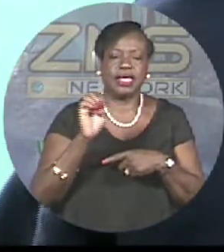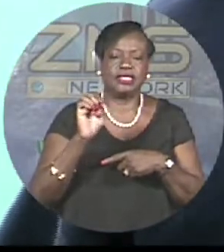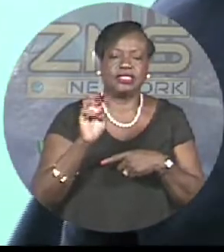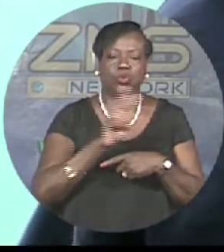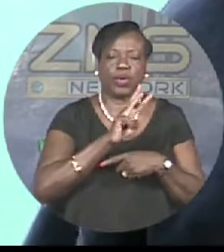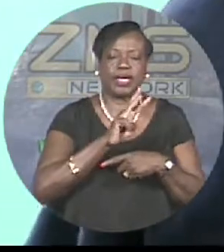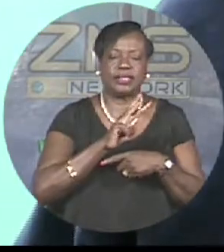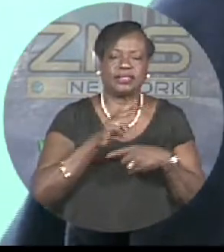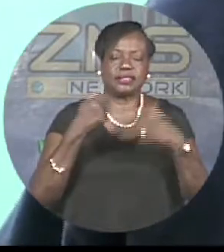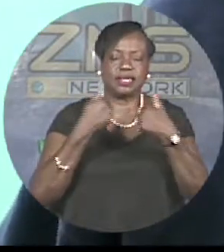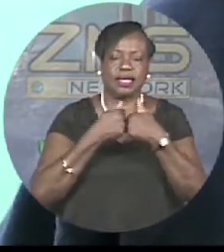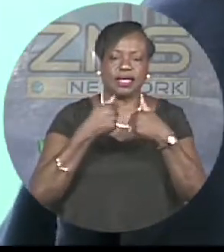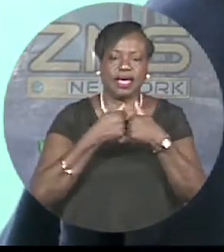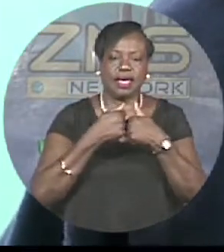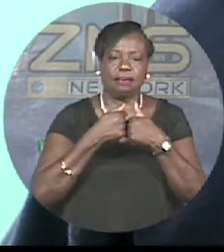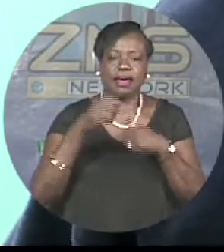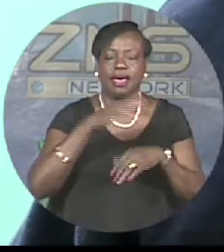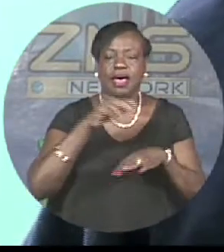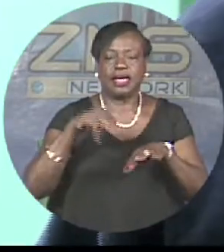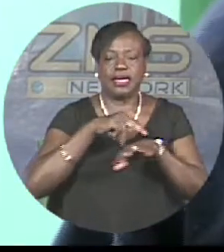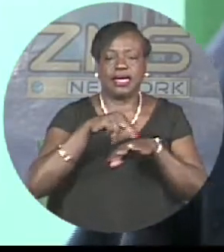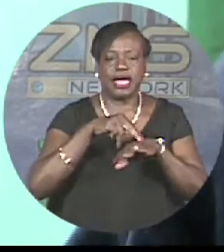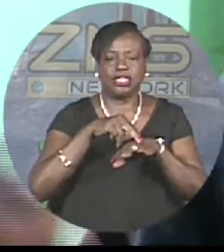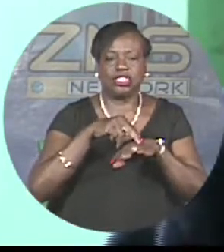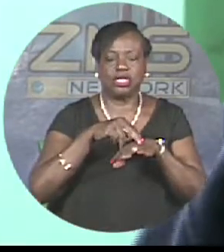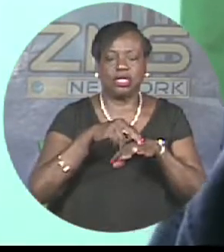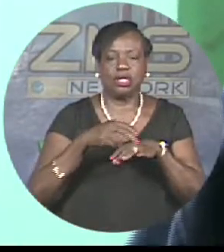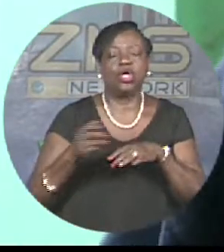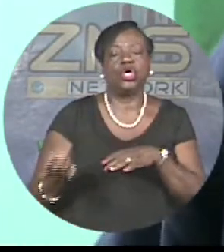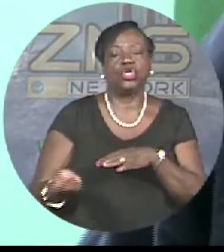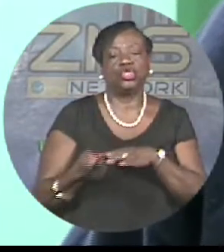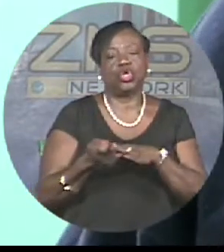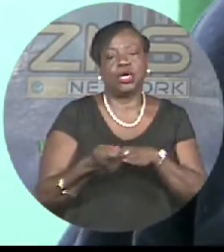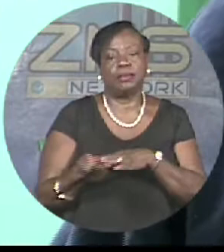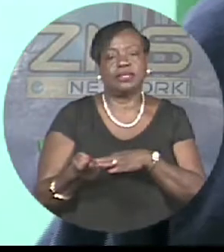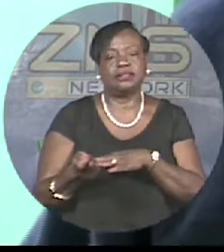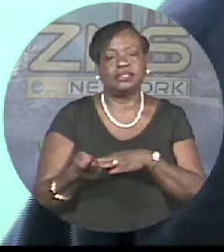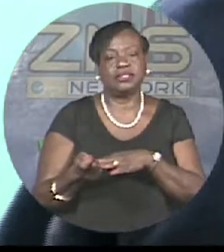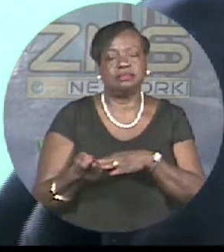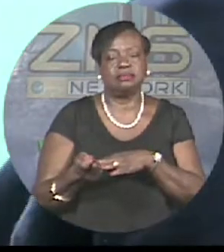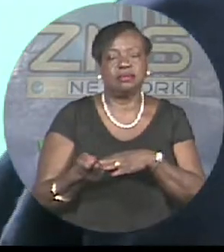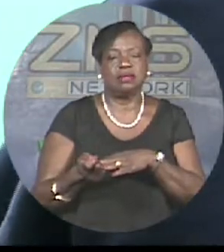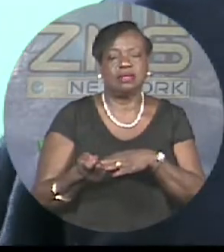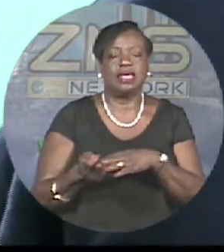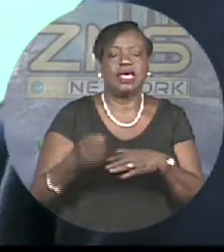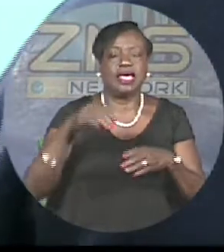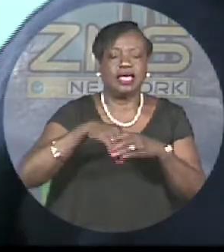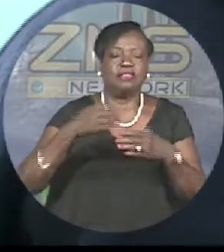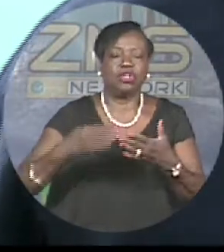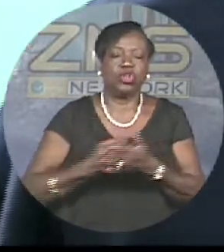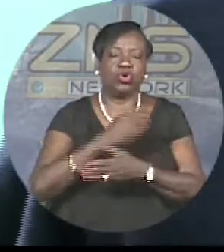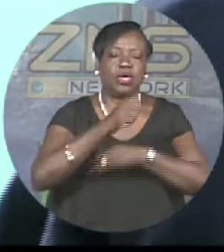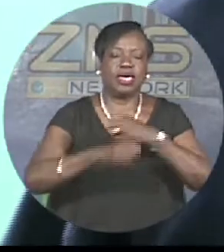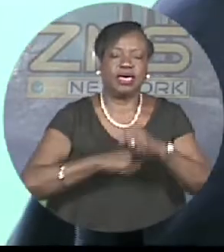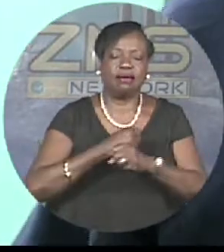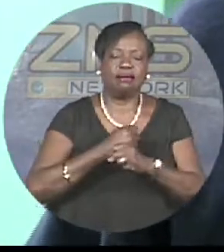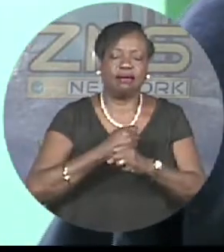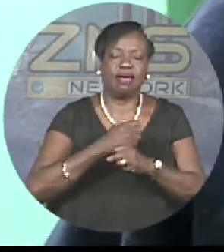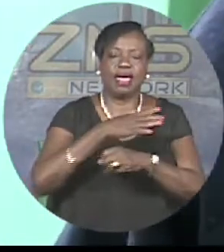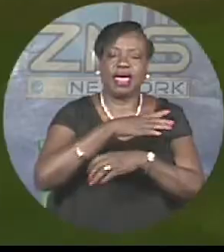have the Nagico tournament that we have every year. That'll be held sometime in the new year. And then, of course, our cricket program with the